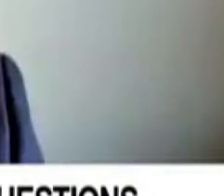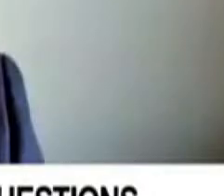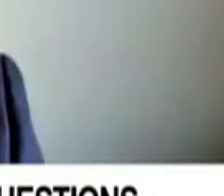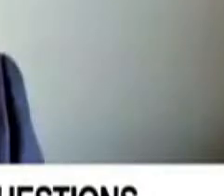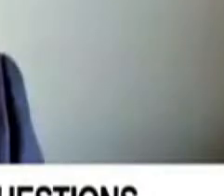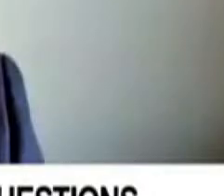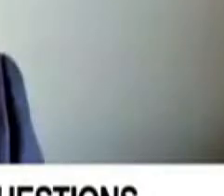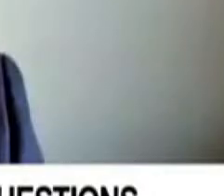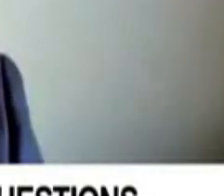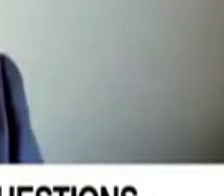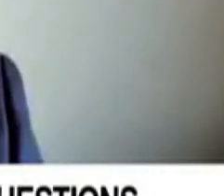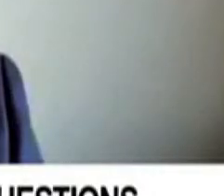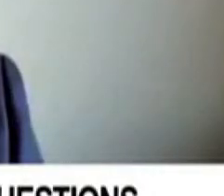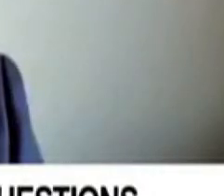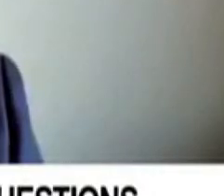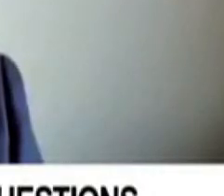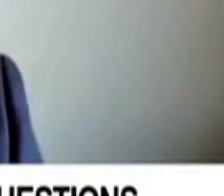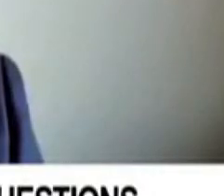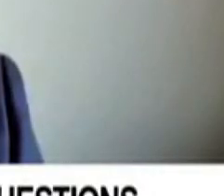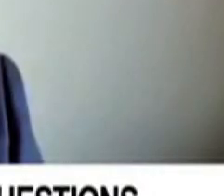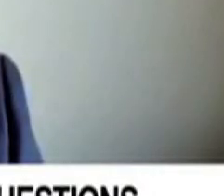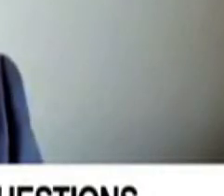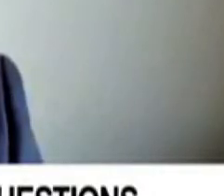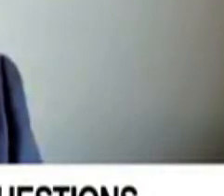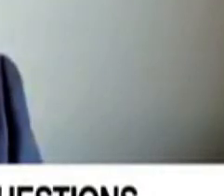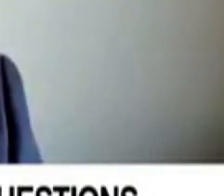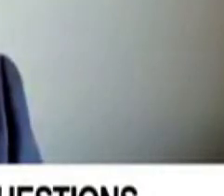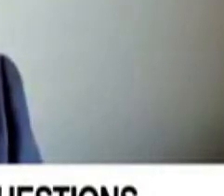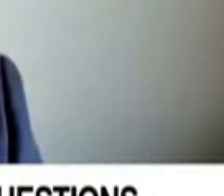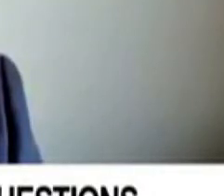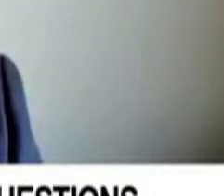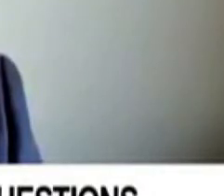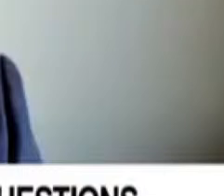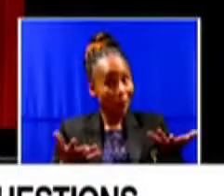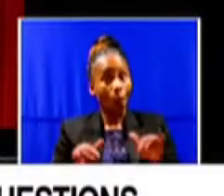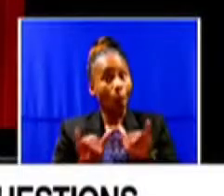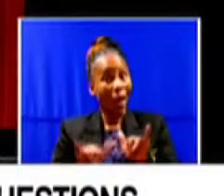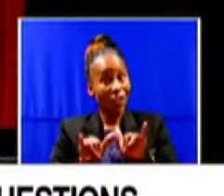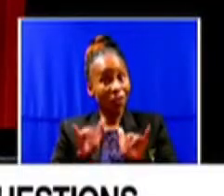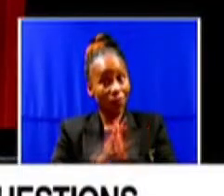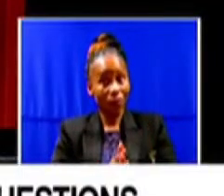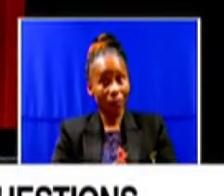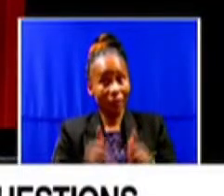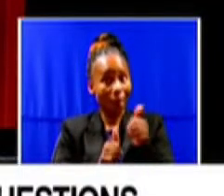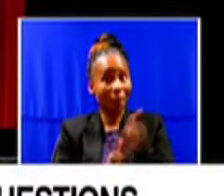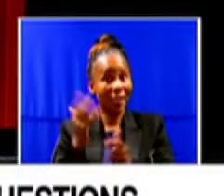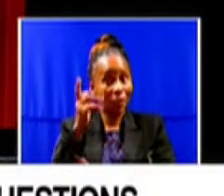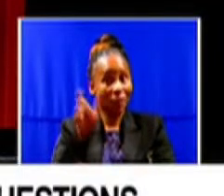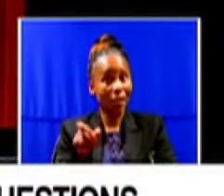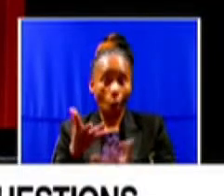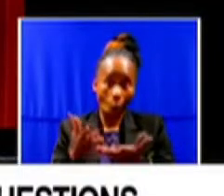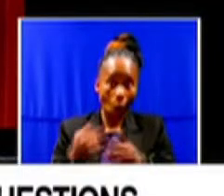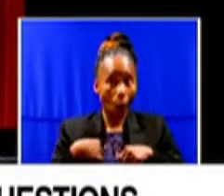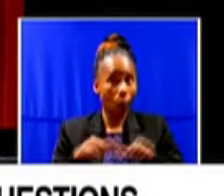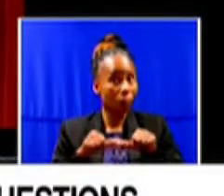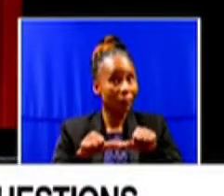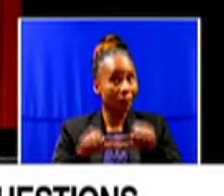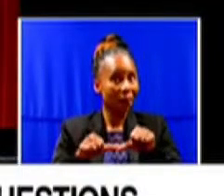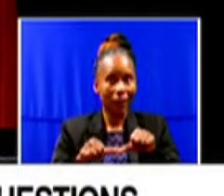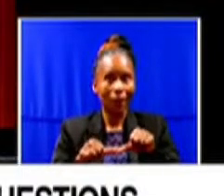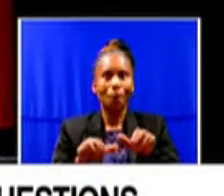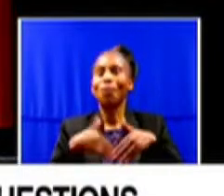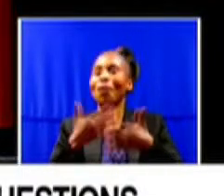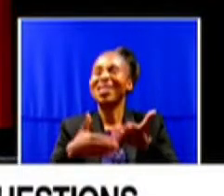Should I wait for your invitation to answer, Deputy Speaker, or go ahead? No, proceed. Don't wait,